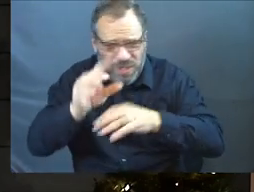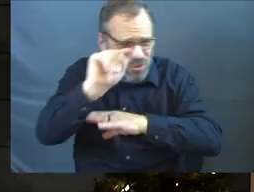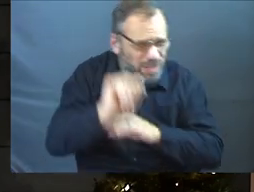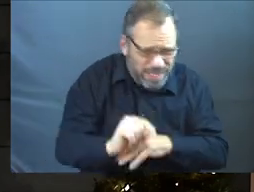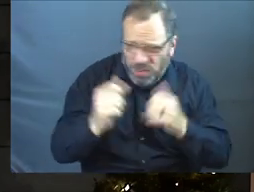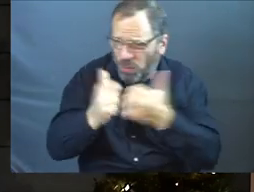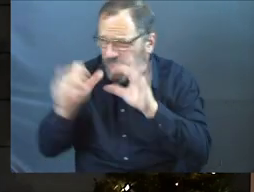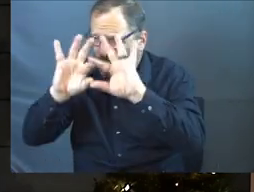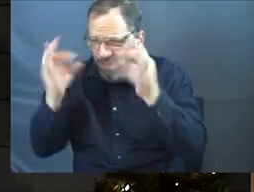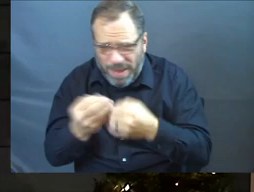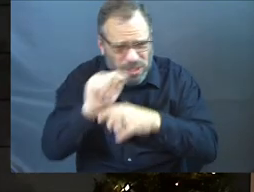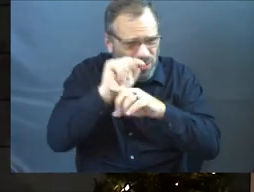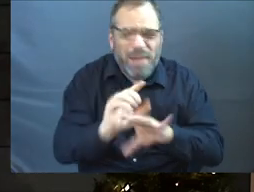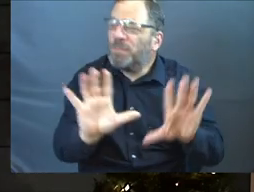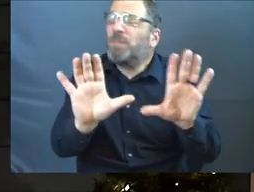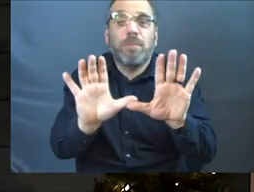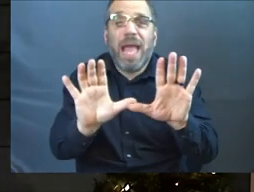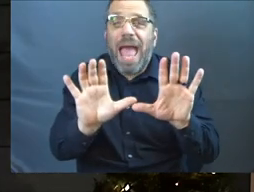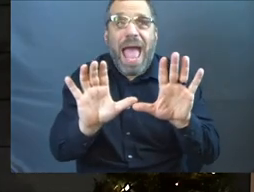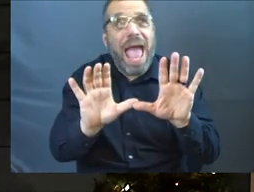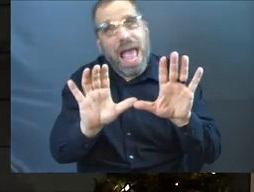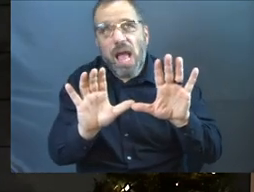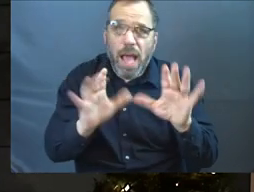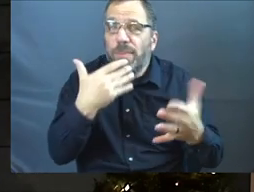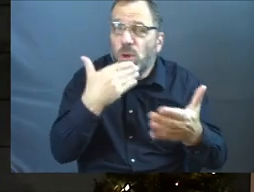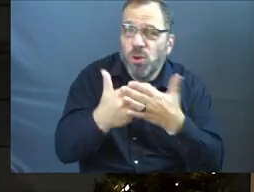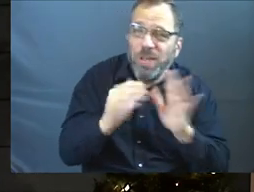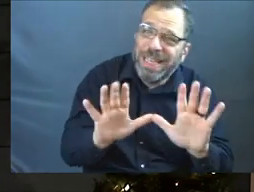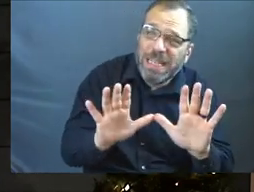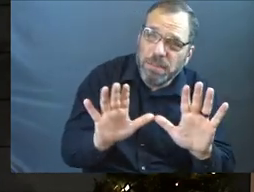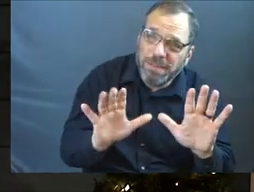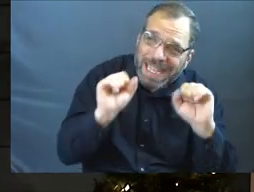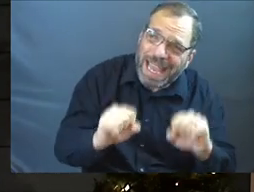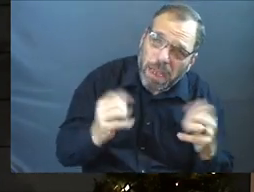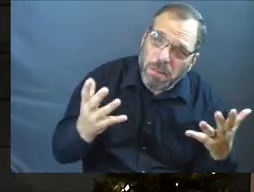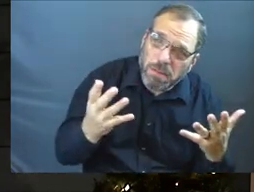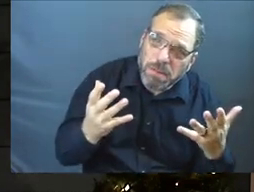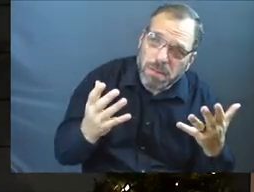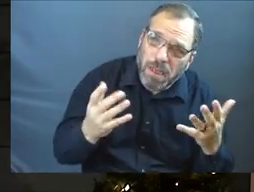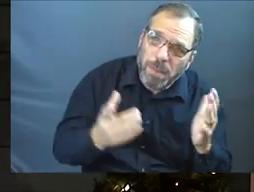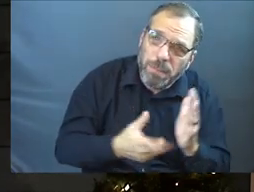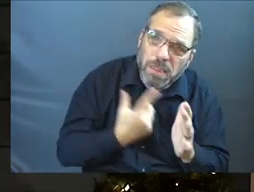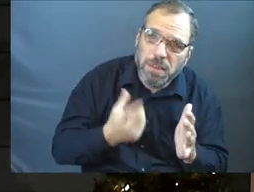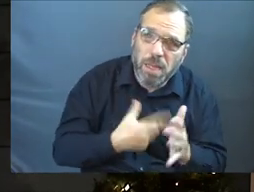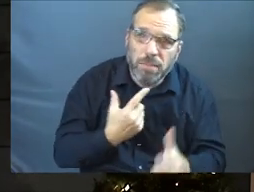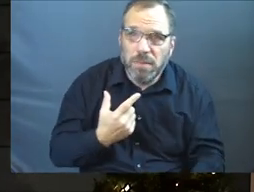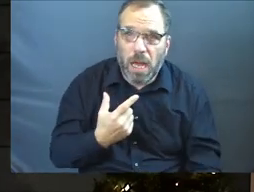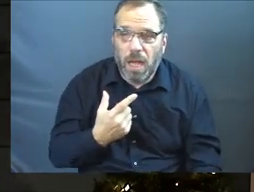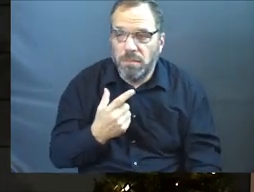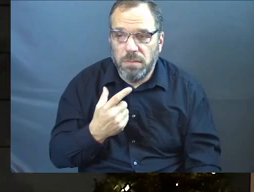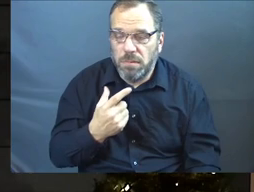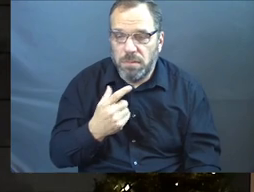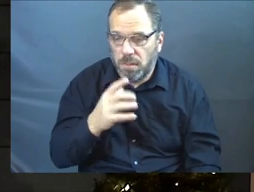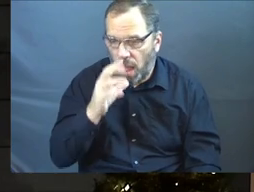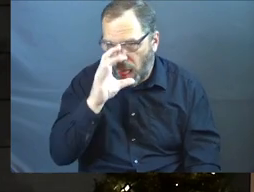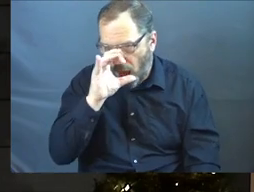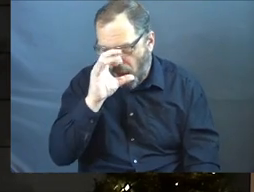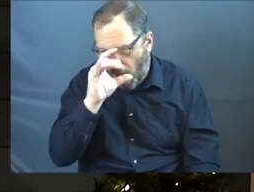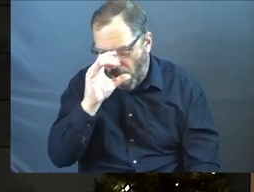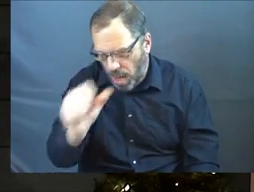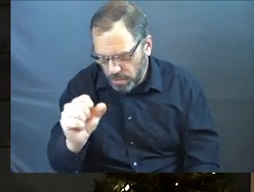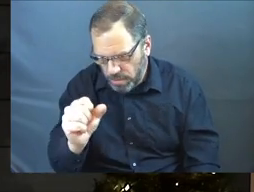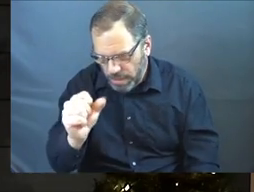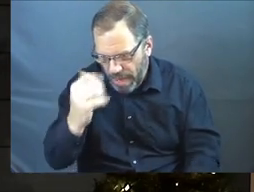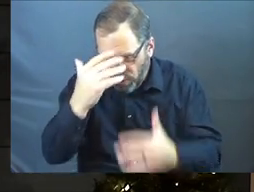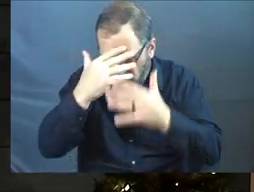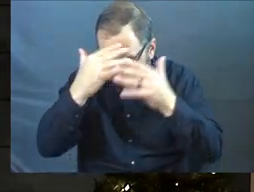traditions with the family, and those are all and can be really good things, right? But sometimes we get caught in the stuff,